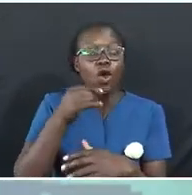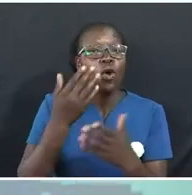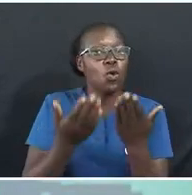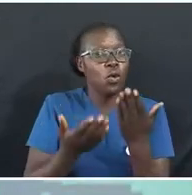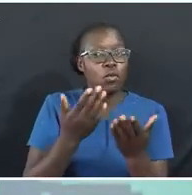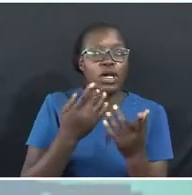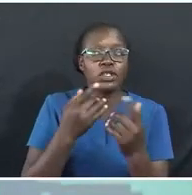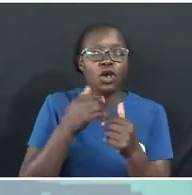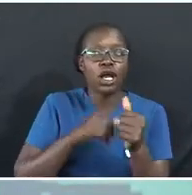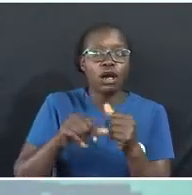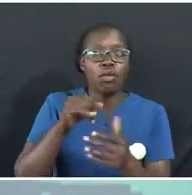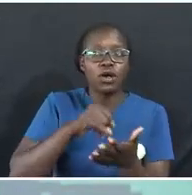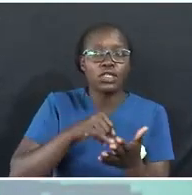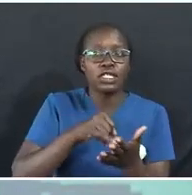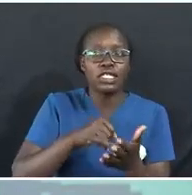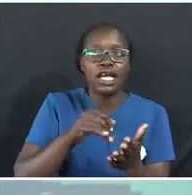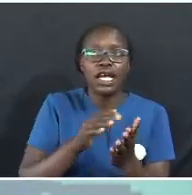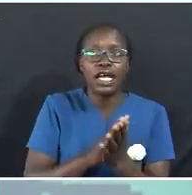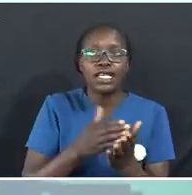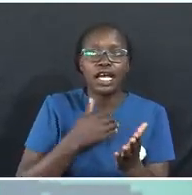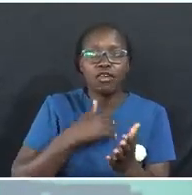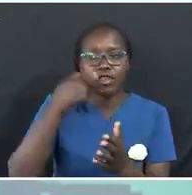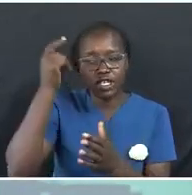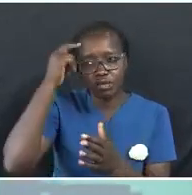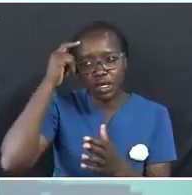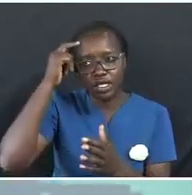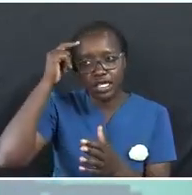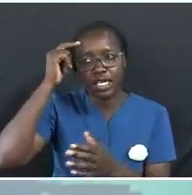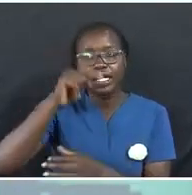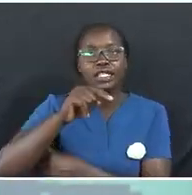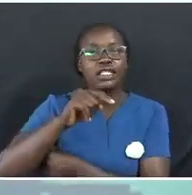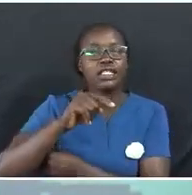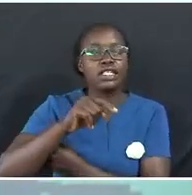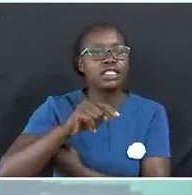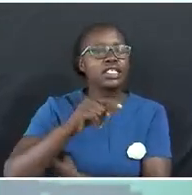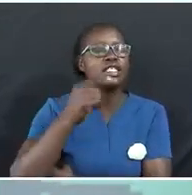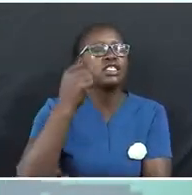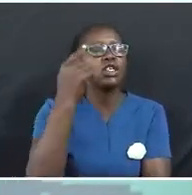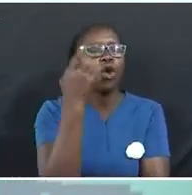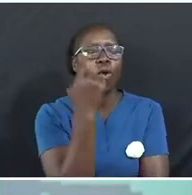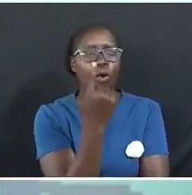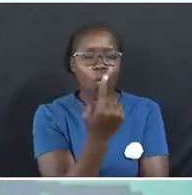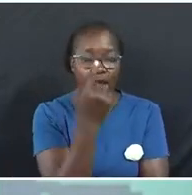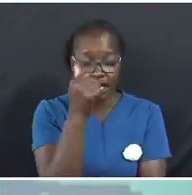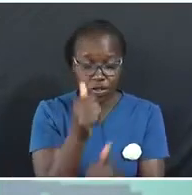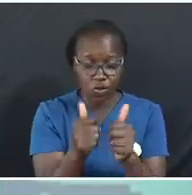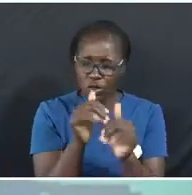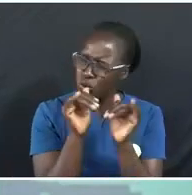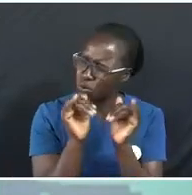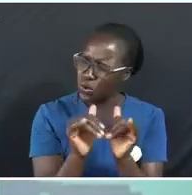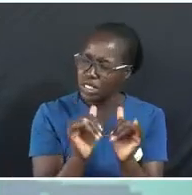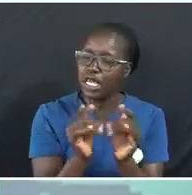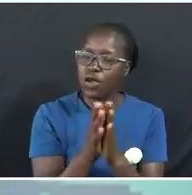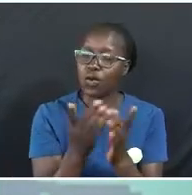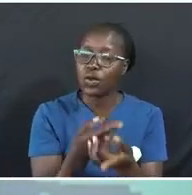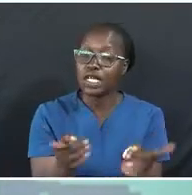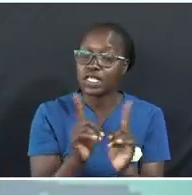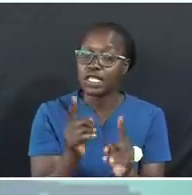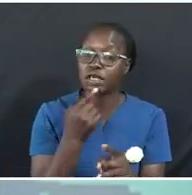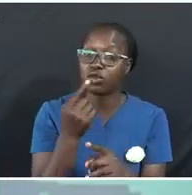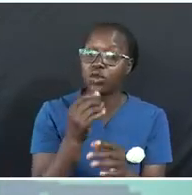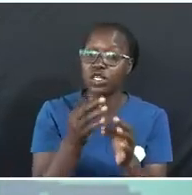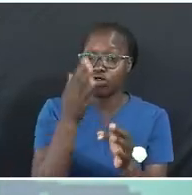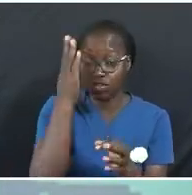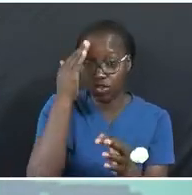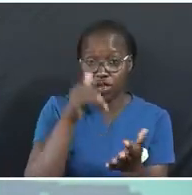people about it, and we have it in our minds, this thing is the one which will make us. And for sure, if we know it, then